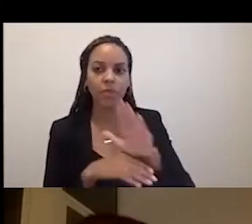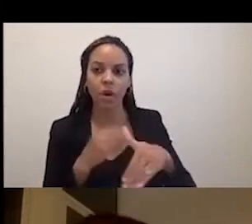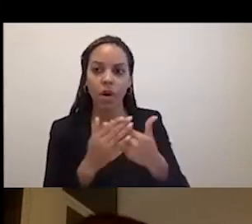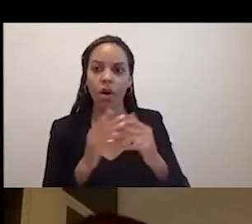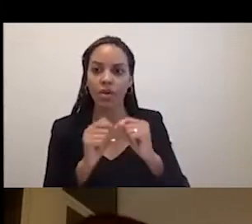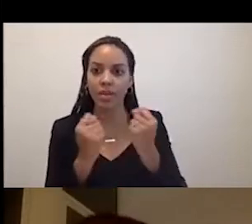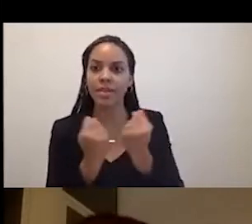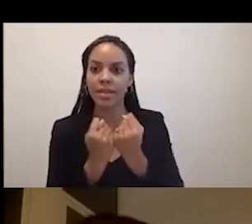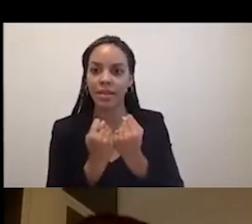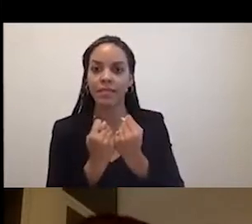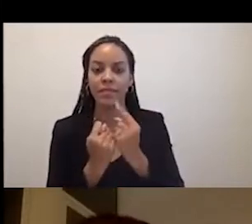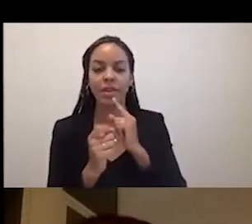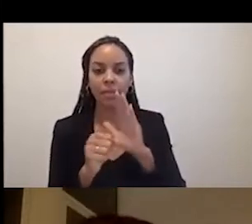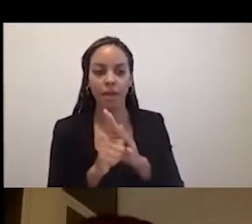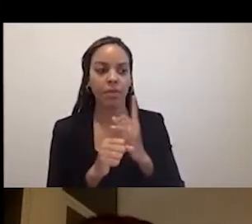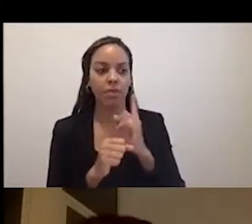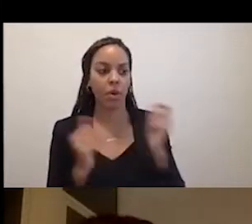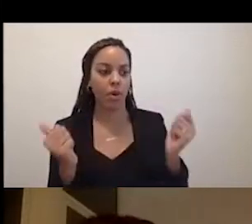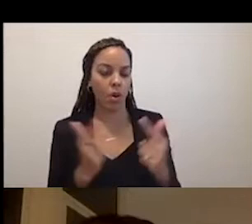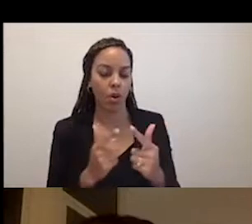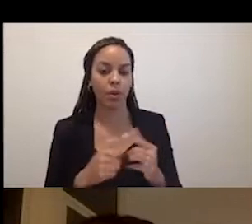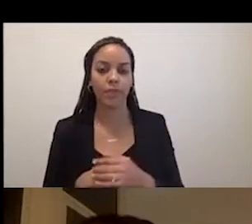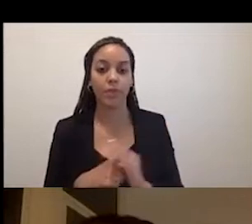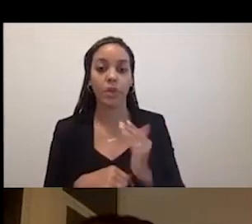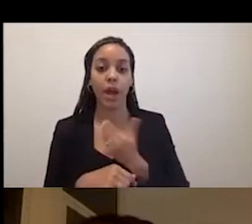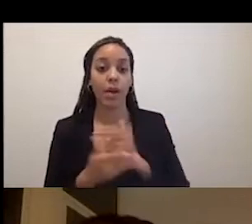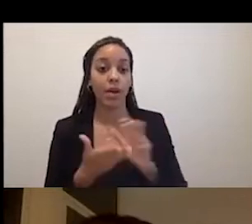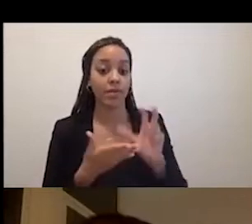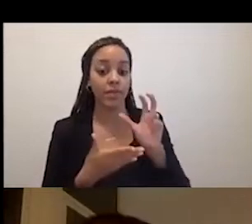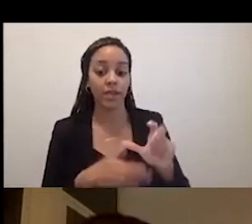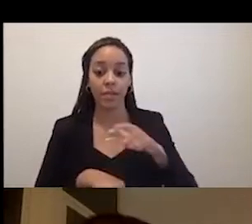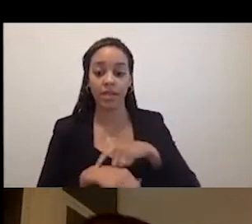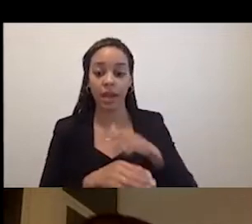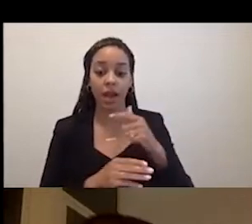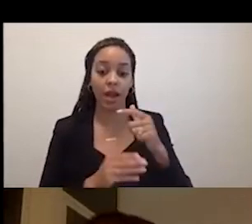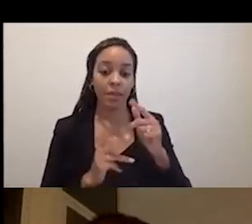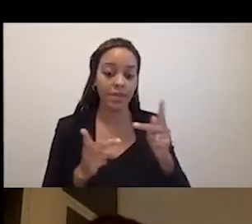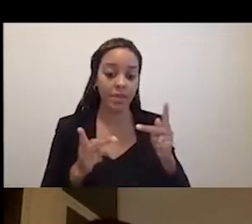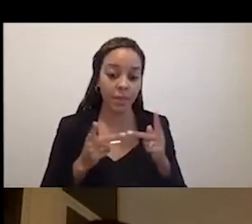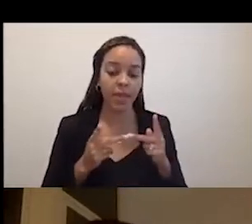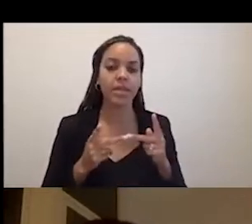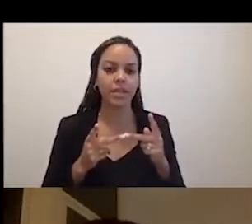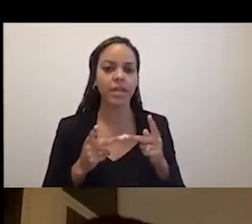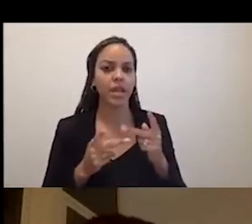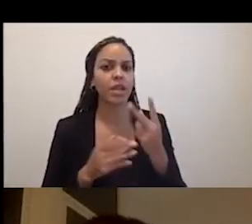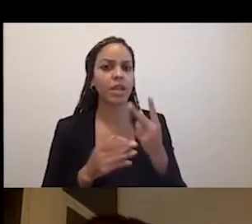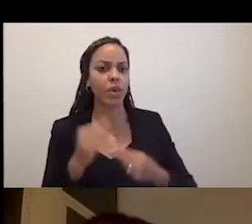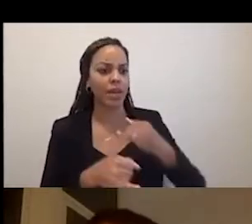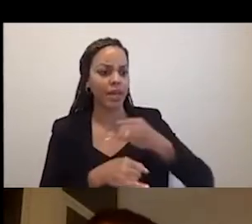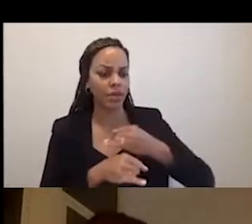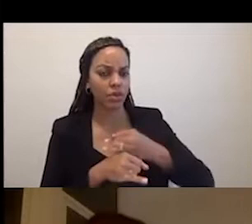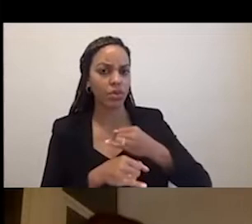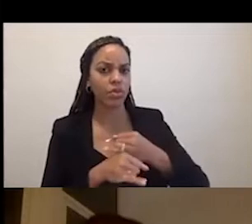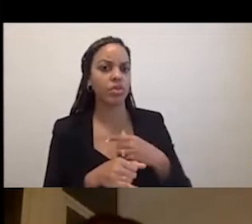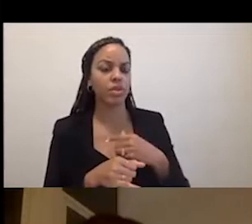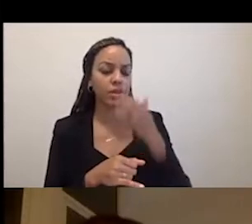itself. So our investment is in time and space for artists as well as for dialogue. And we see that this is both an institutional responsibility,